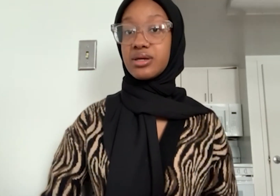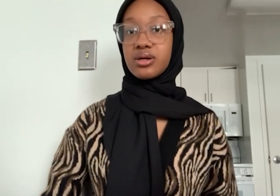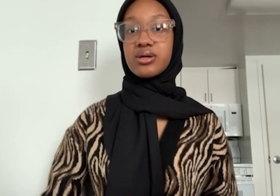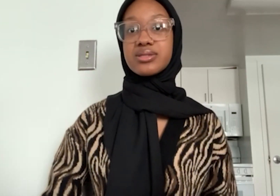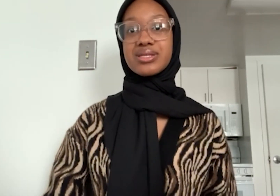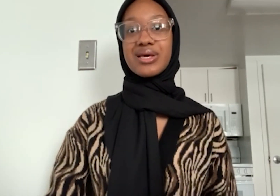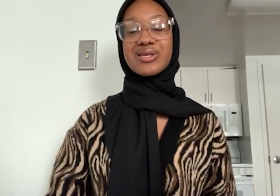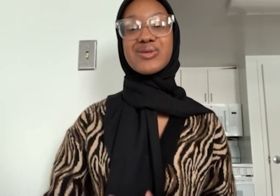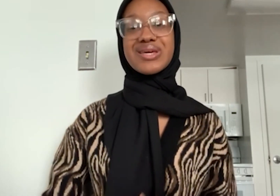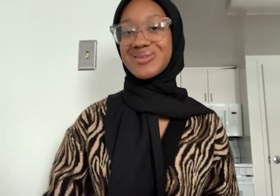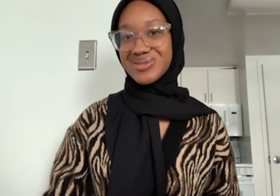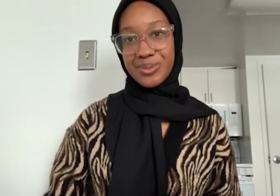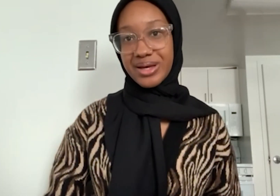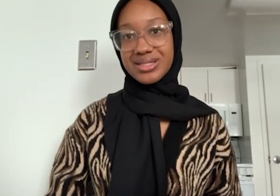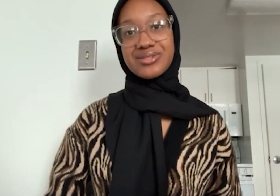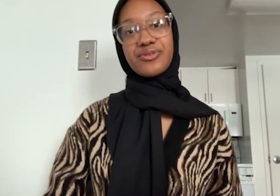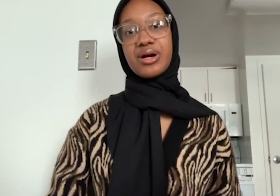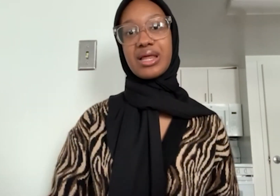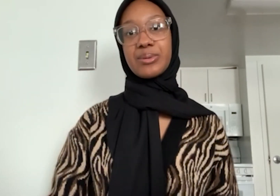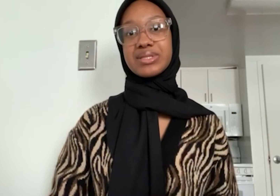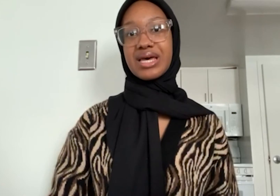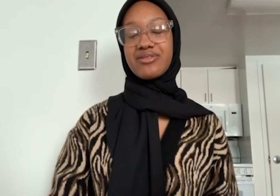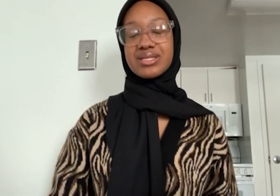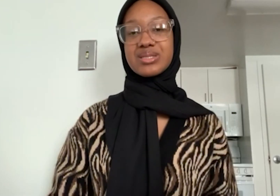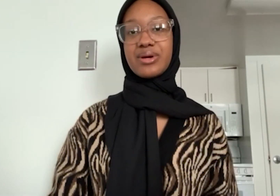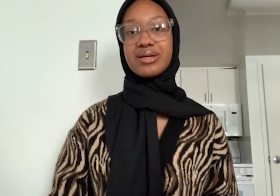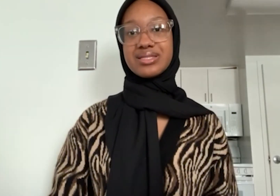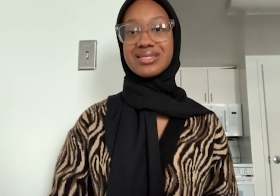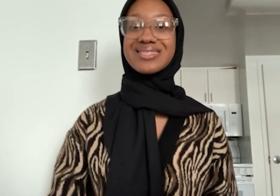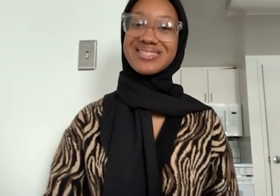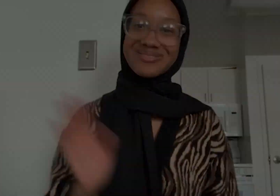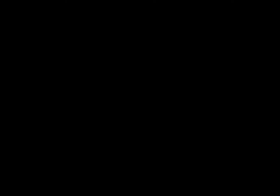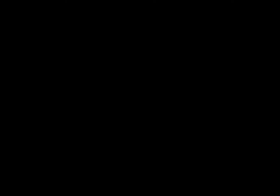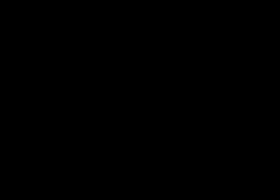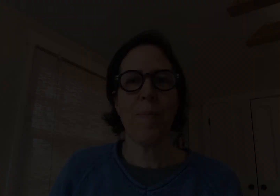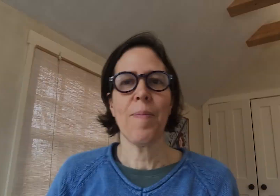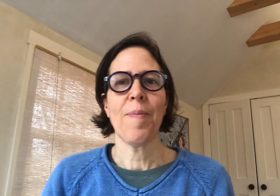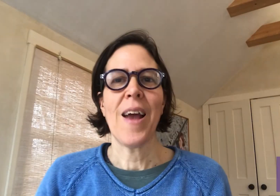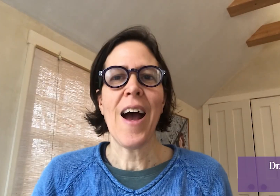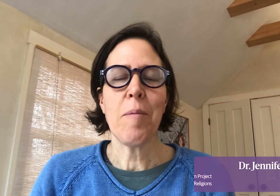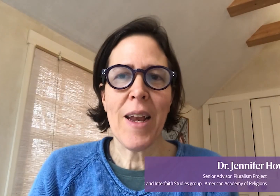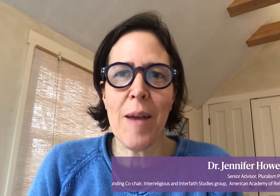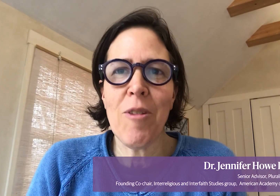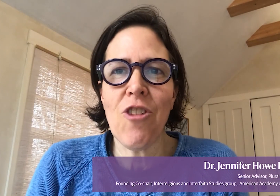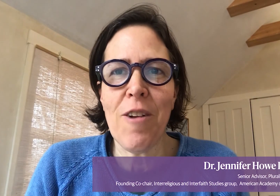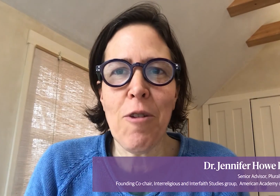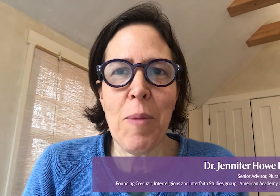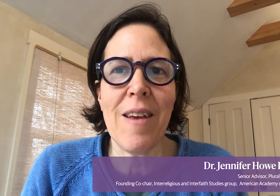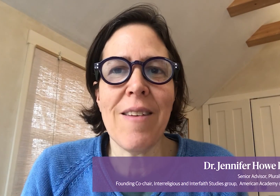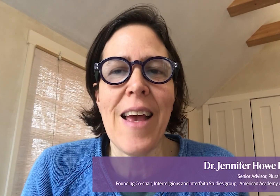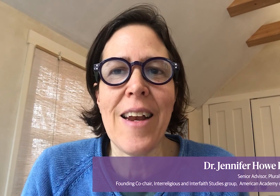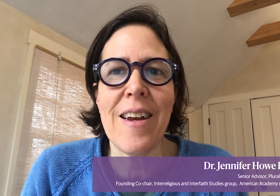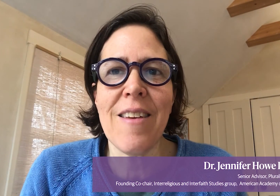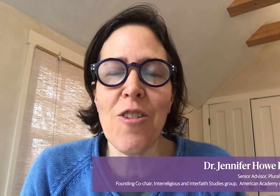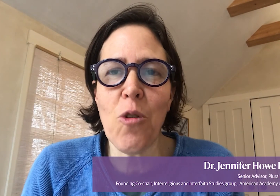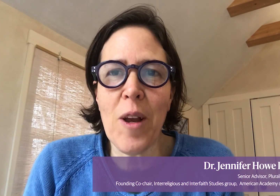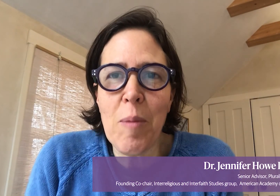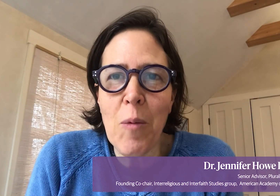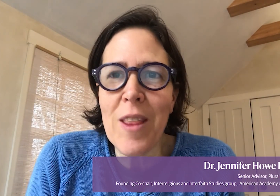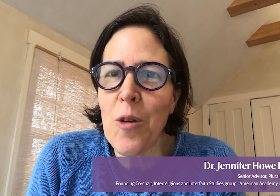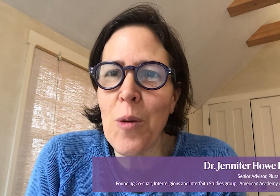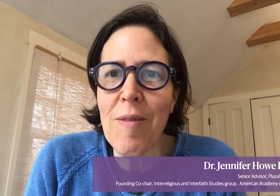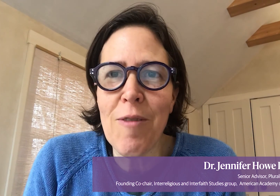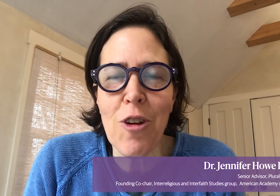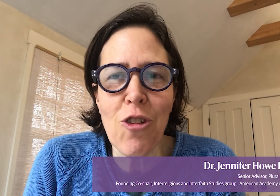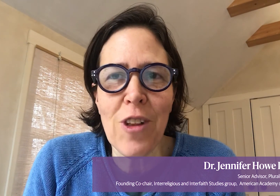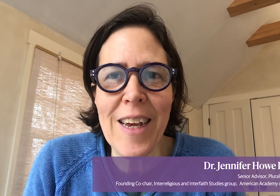and teen girls. So thank you so much for allowing me to have these experiences. Hi, my name is Jennifer Peace, and it is a joy to be